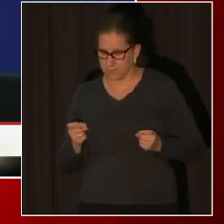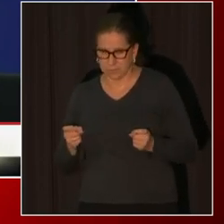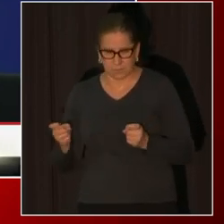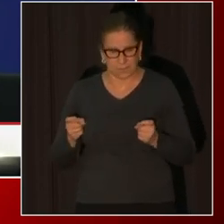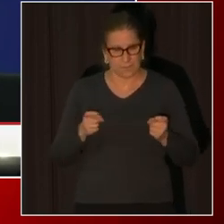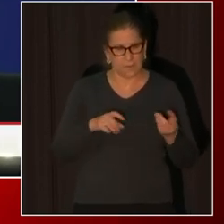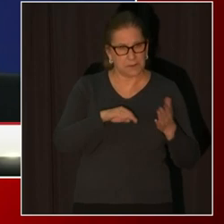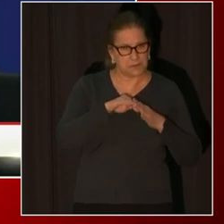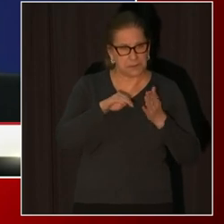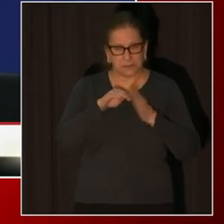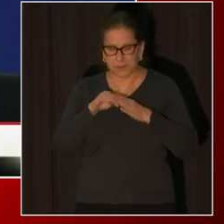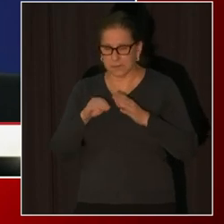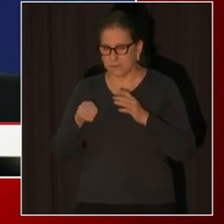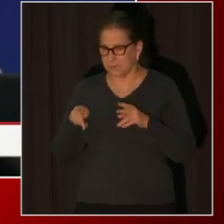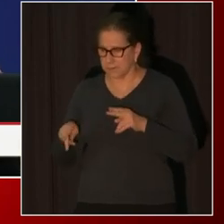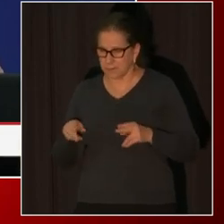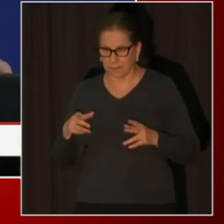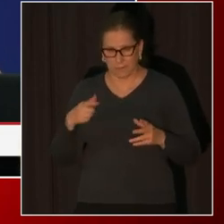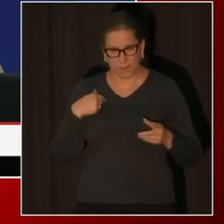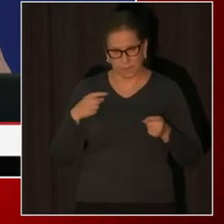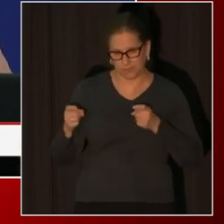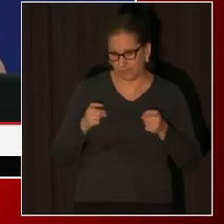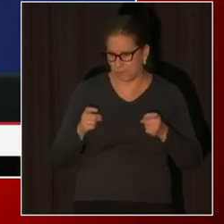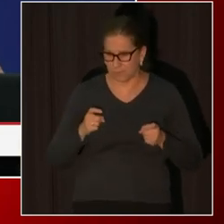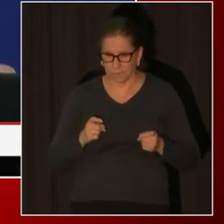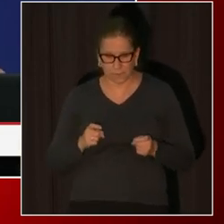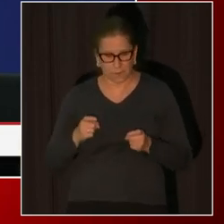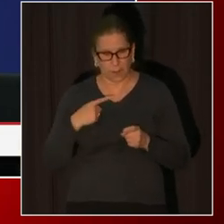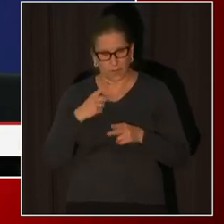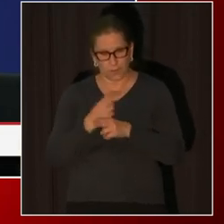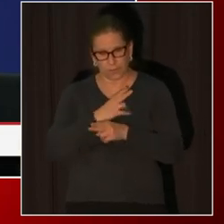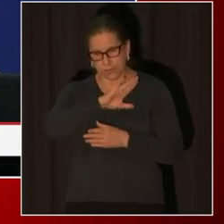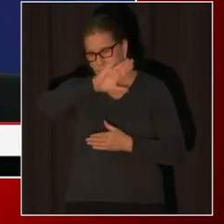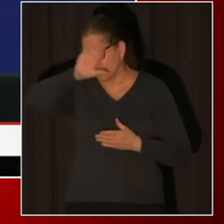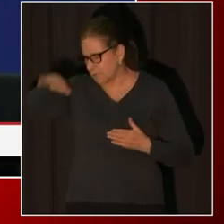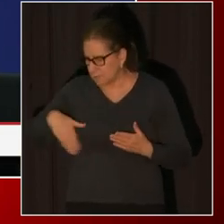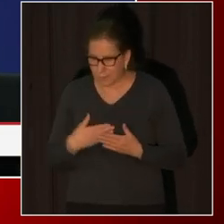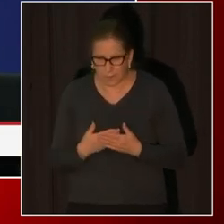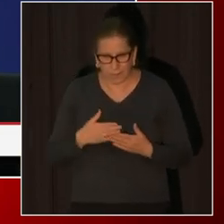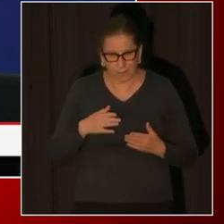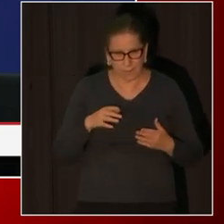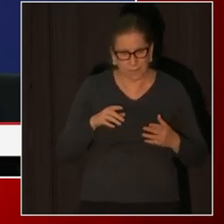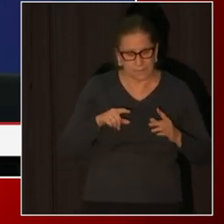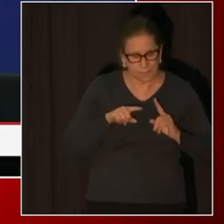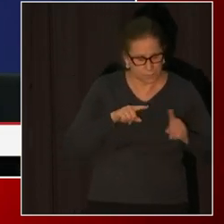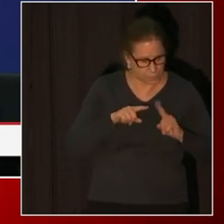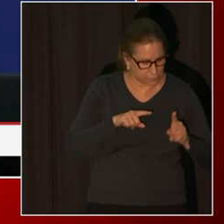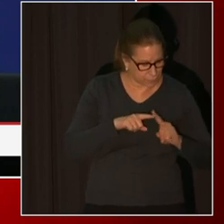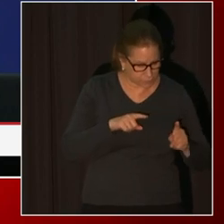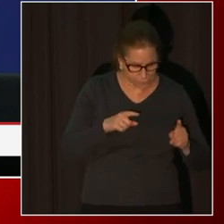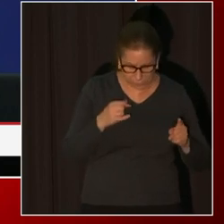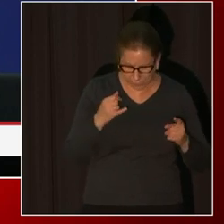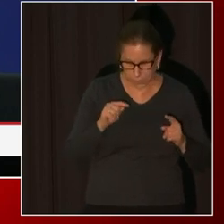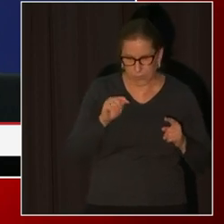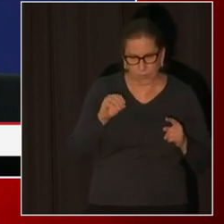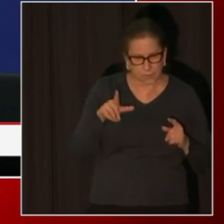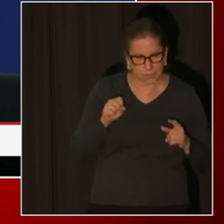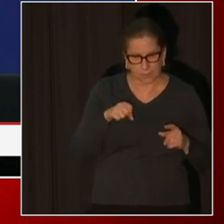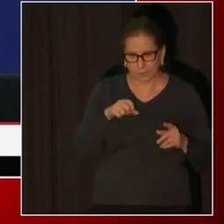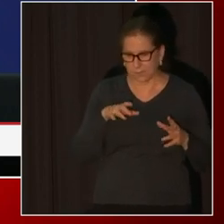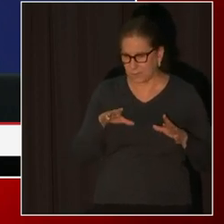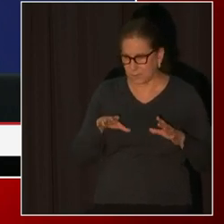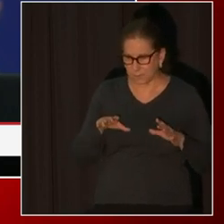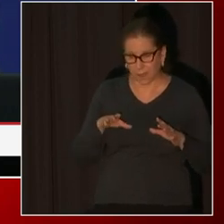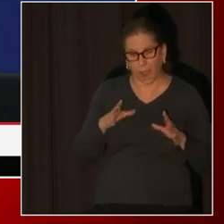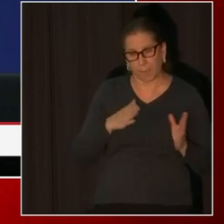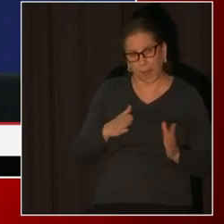at the federal grants, all that, we used every tool that's in the toolbox for a recession planning period and maintain